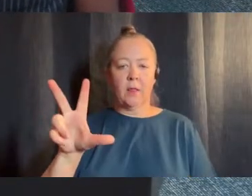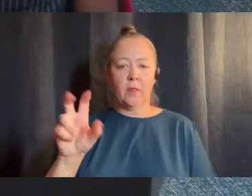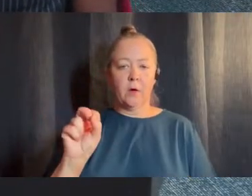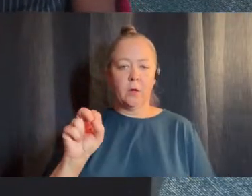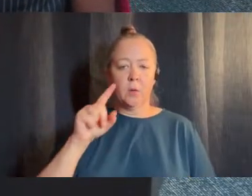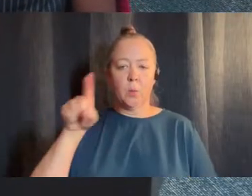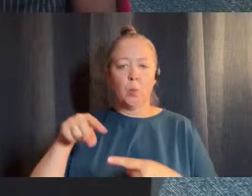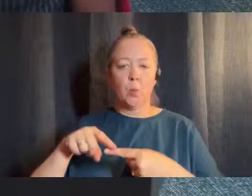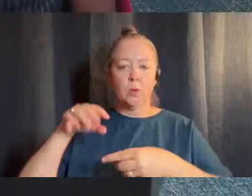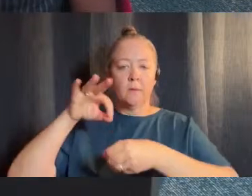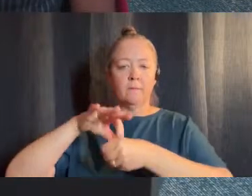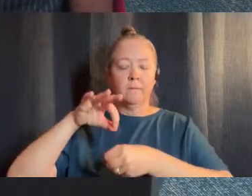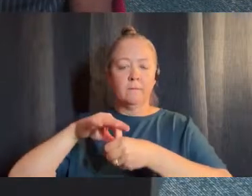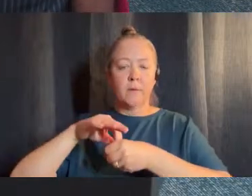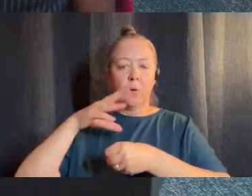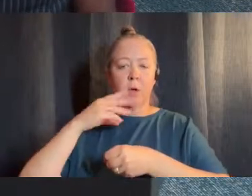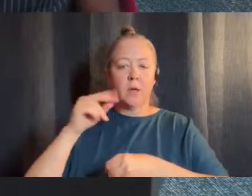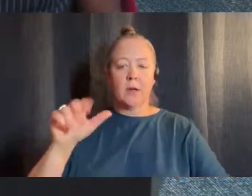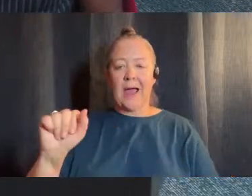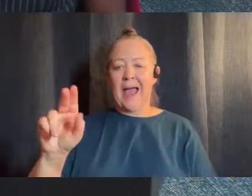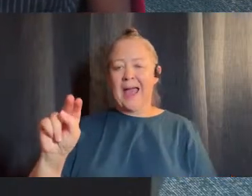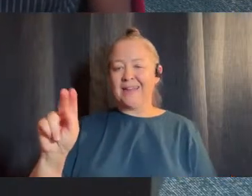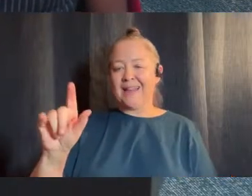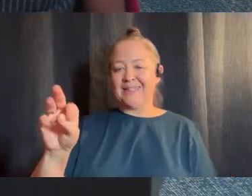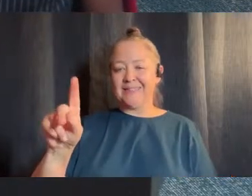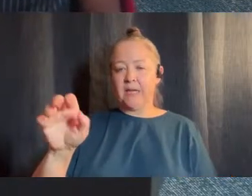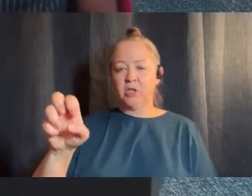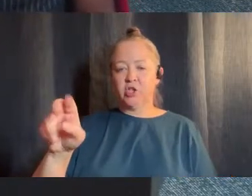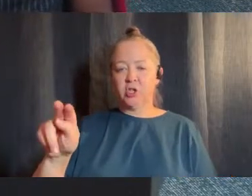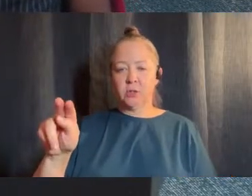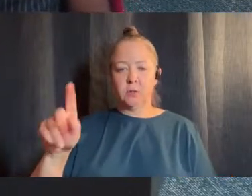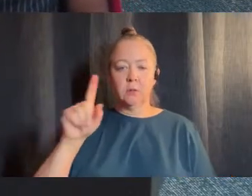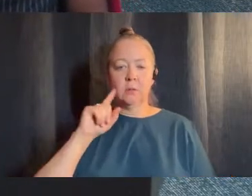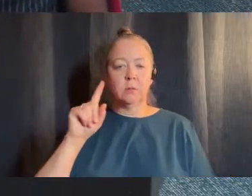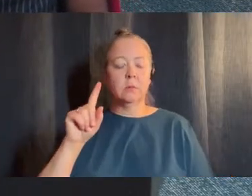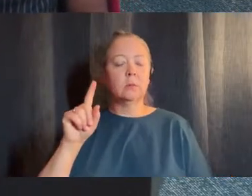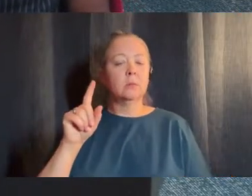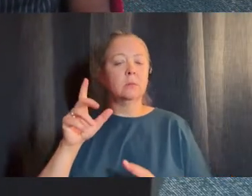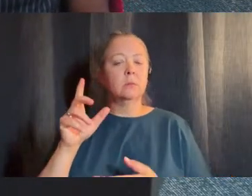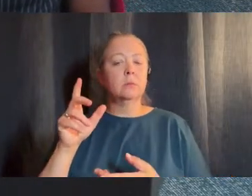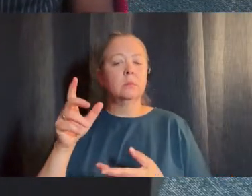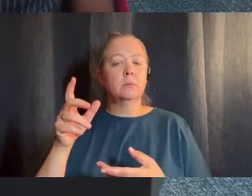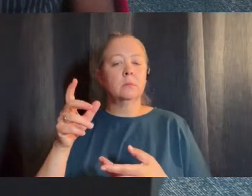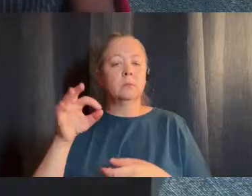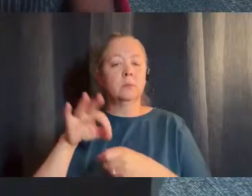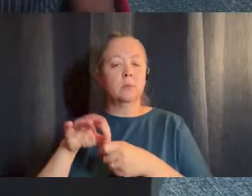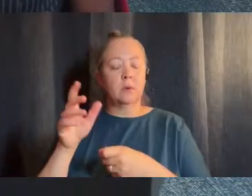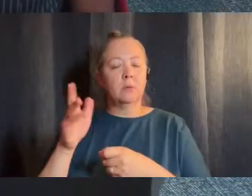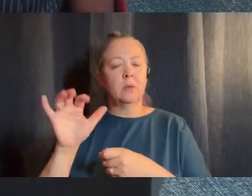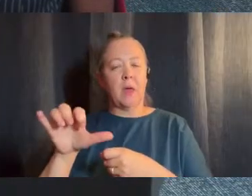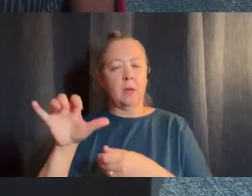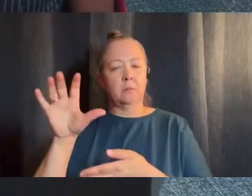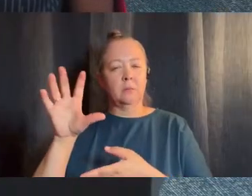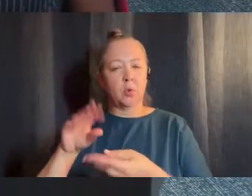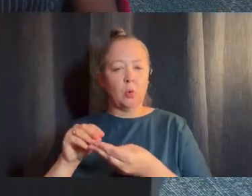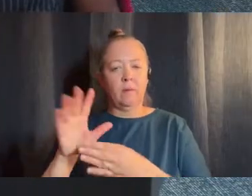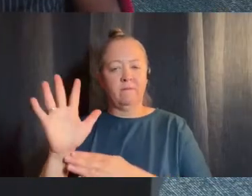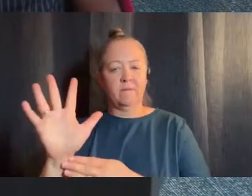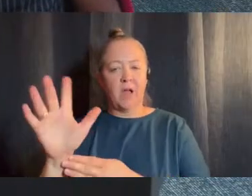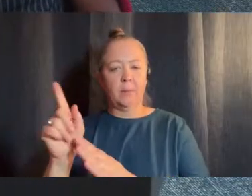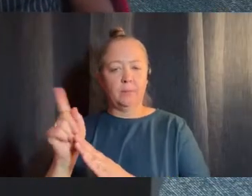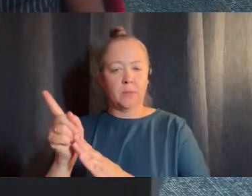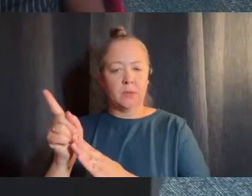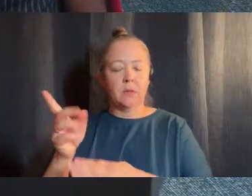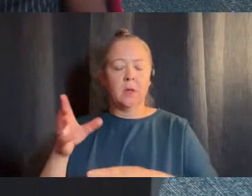annexation occurred, and it took about 5 minutes. Additionally, it was well after 9 p.m. when